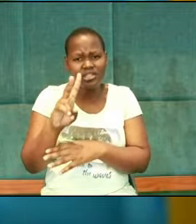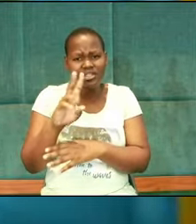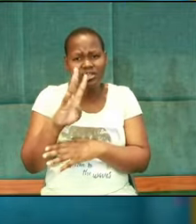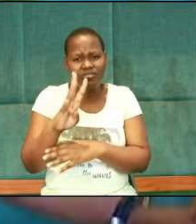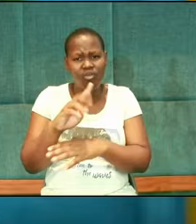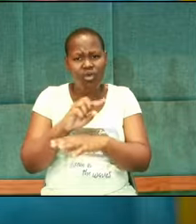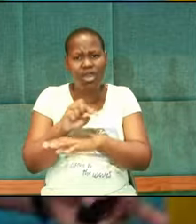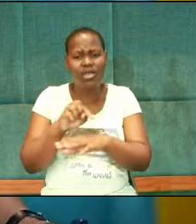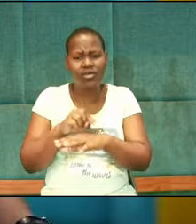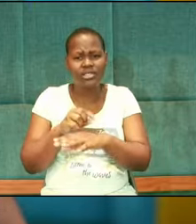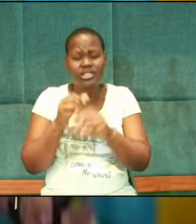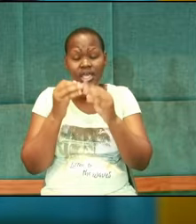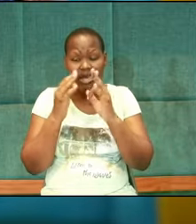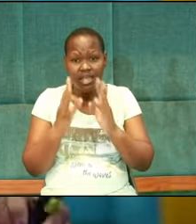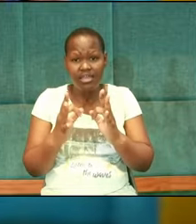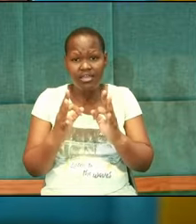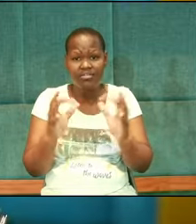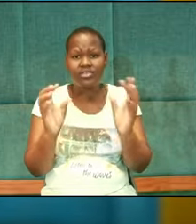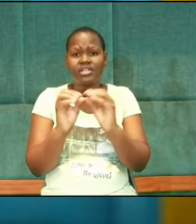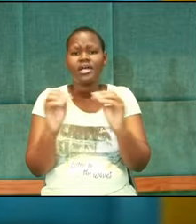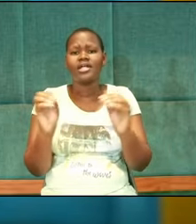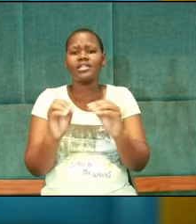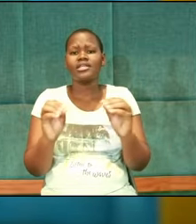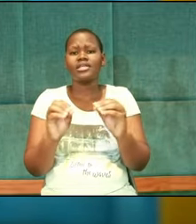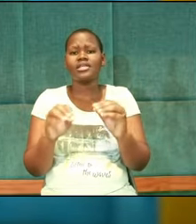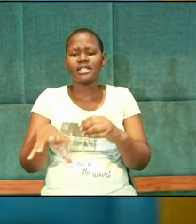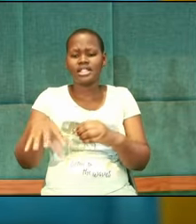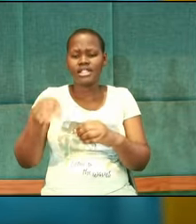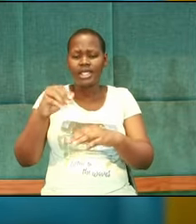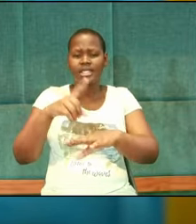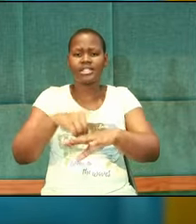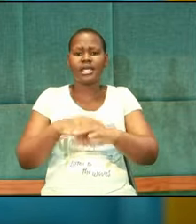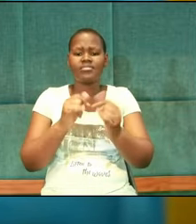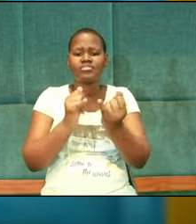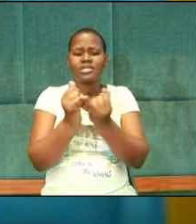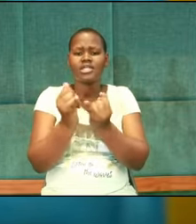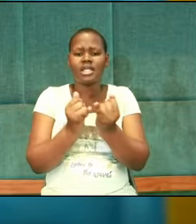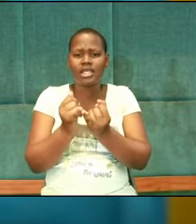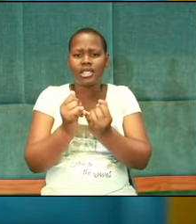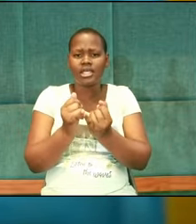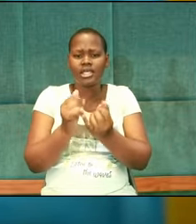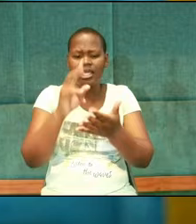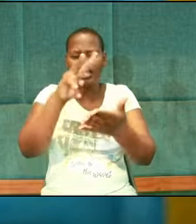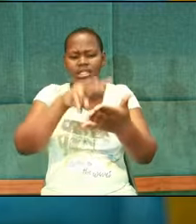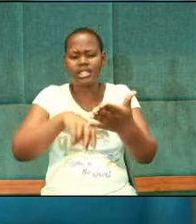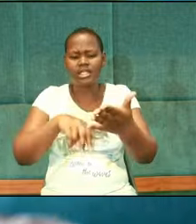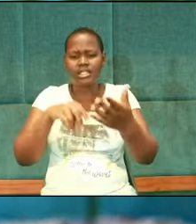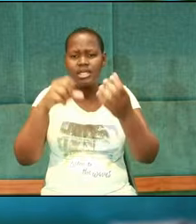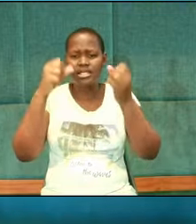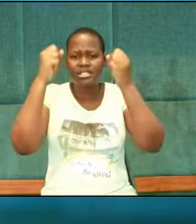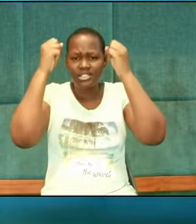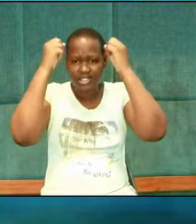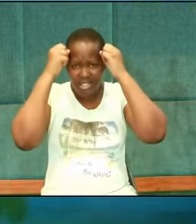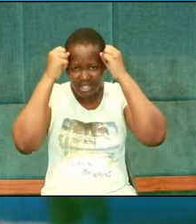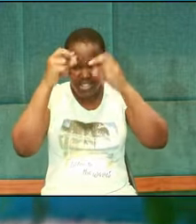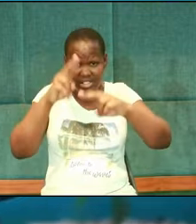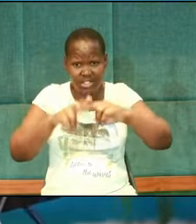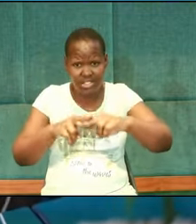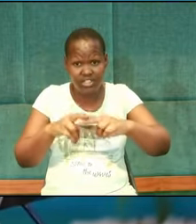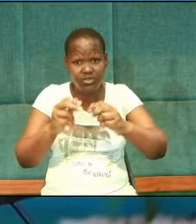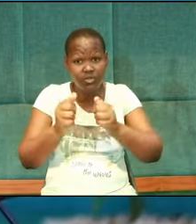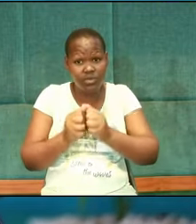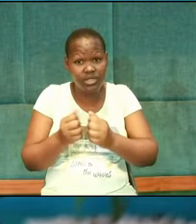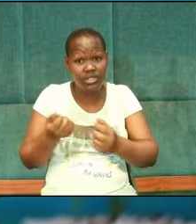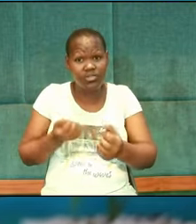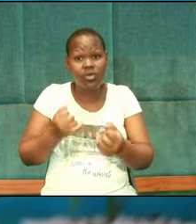me. If for nothing, spend time Saturday. Read, study, sit your wife down. Take